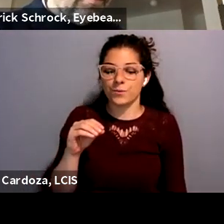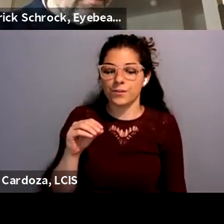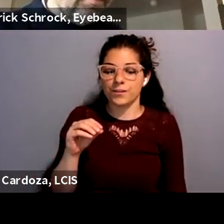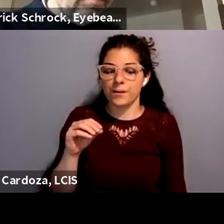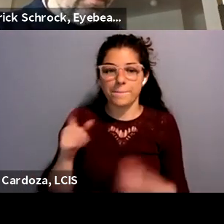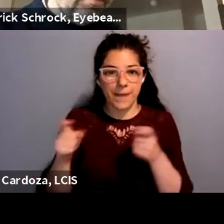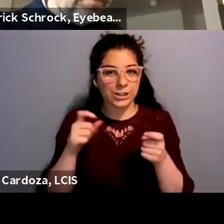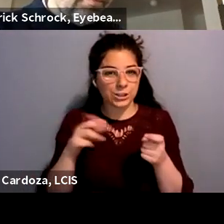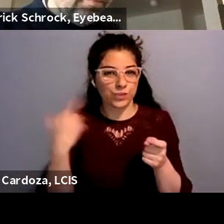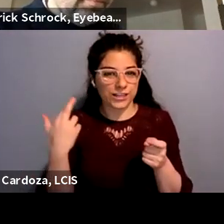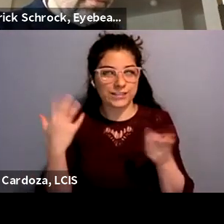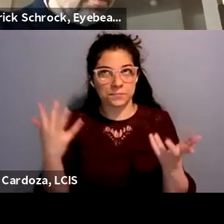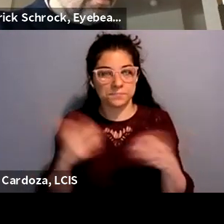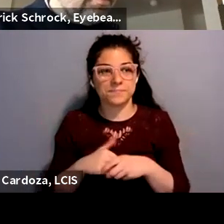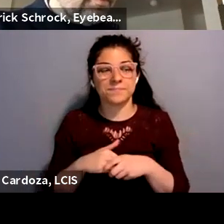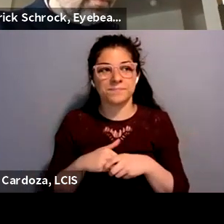managing risk,